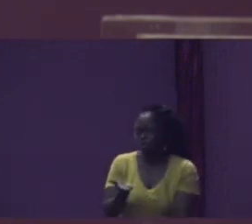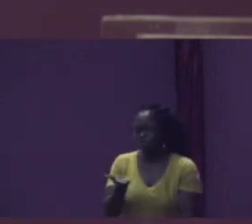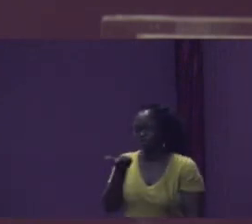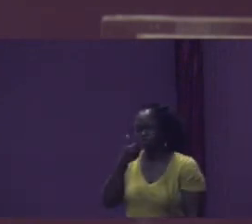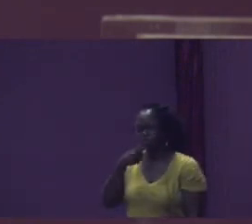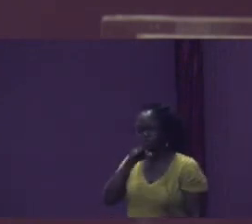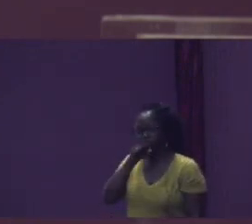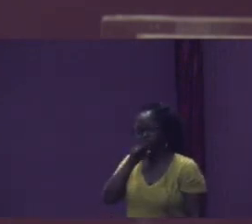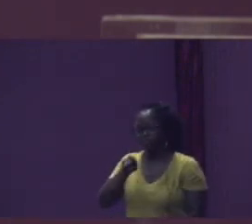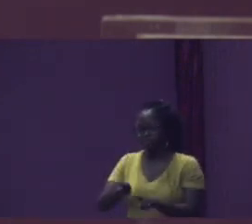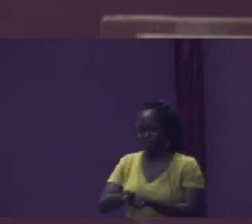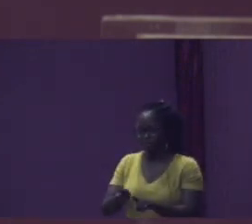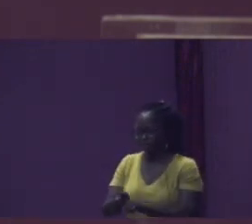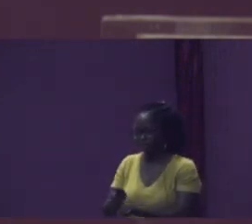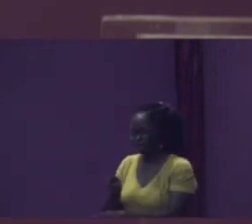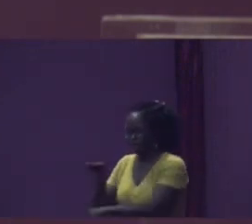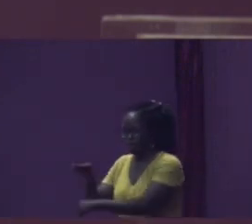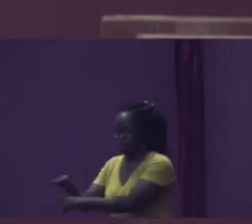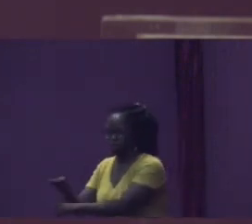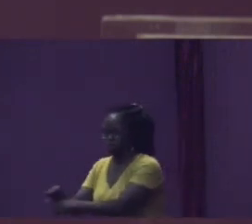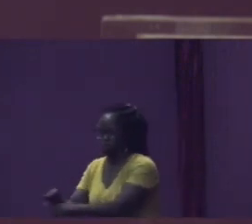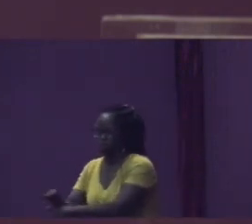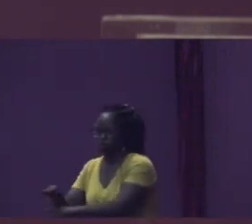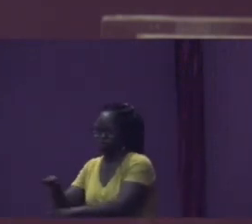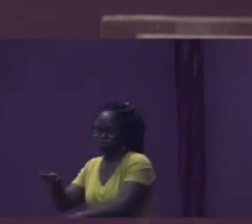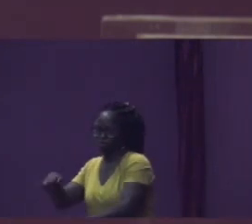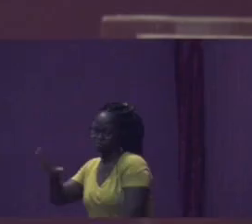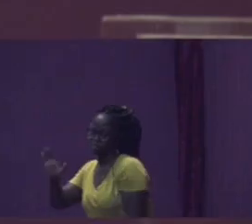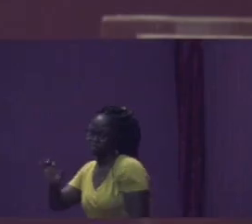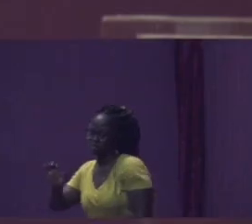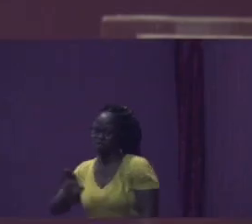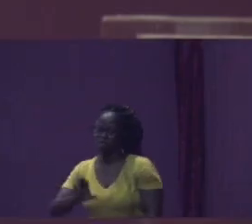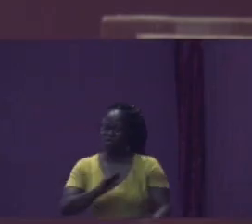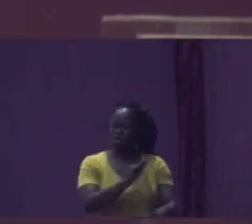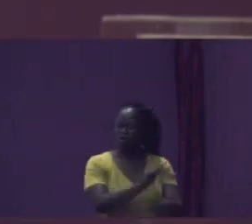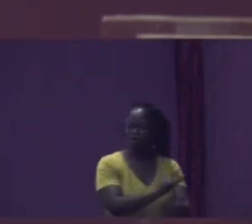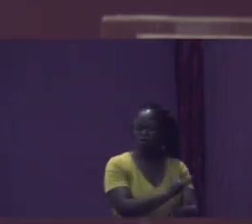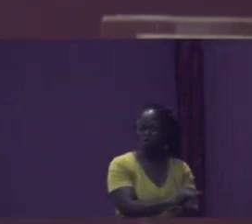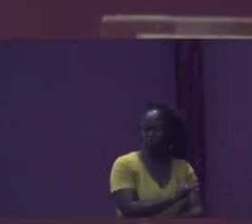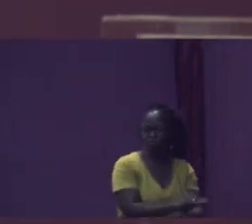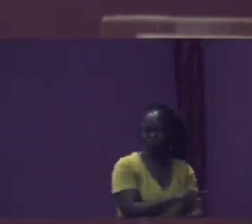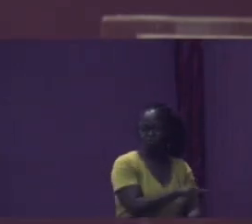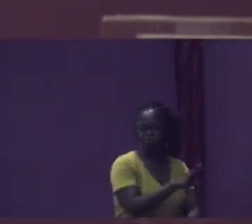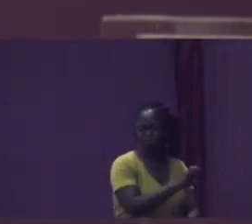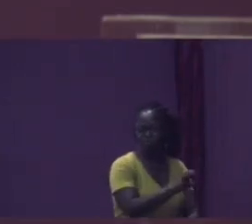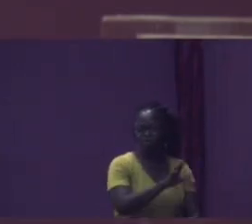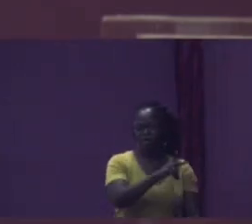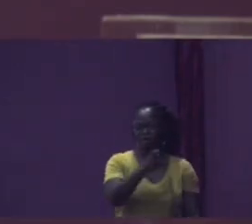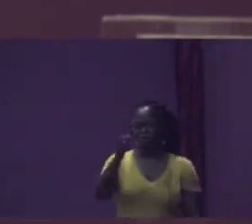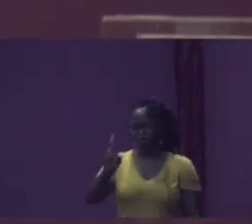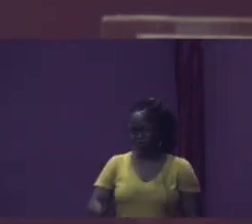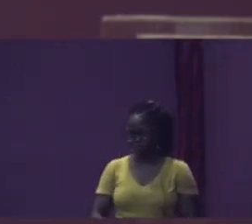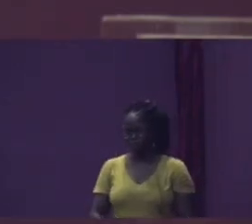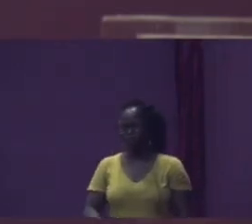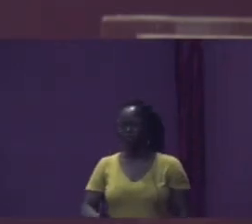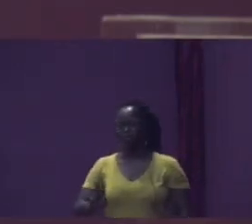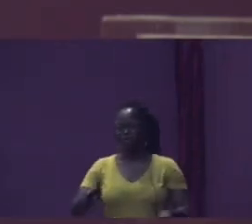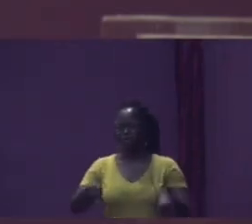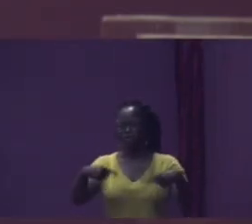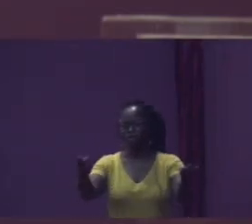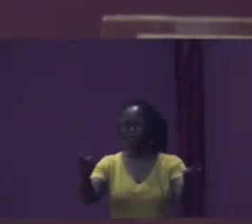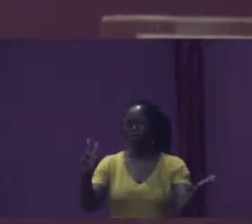the hurricane last year. I know that's a very large question, but I thought maybe you could comment on that. And then for Maria